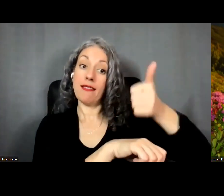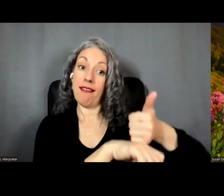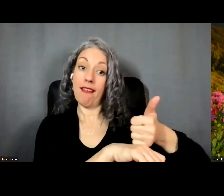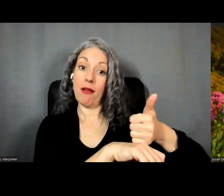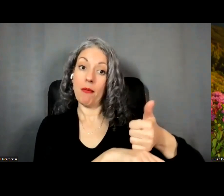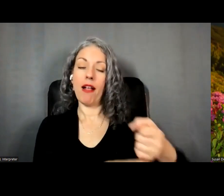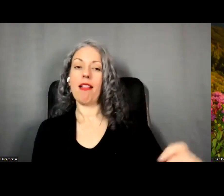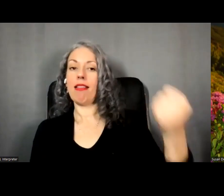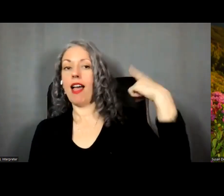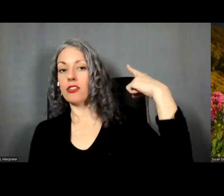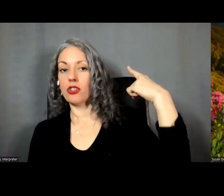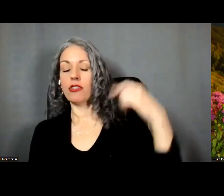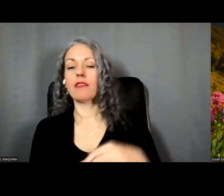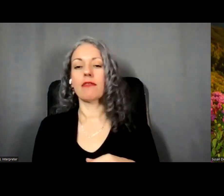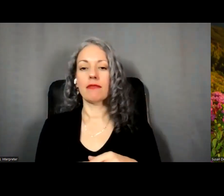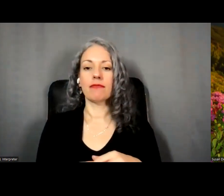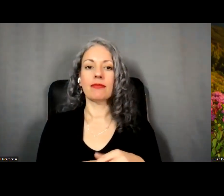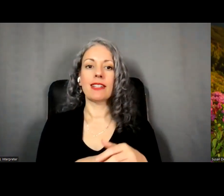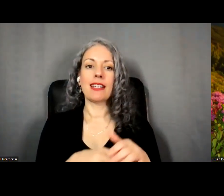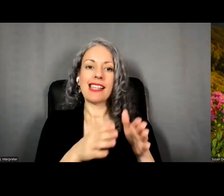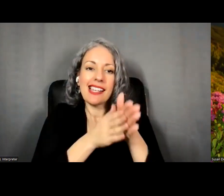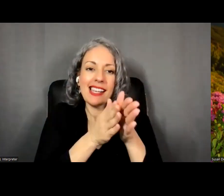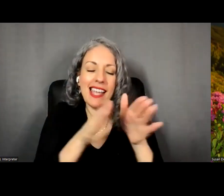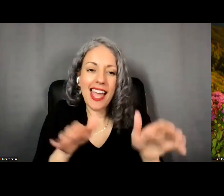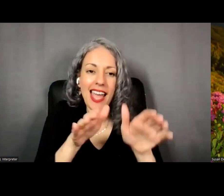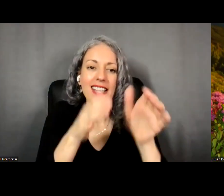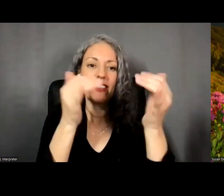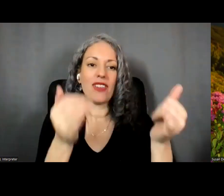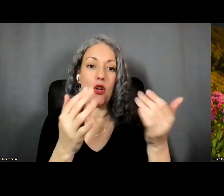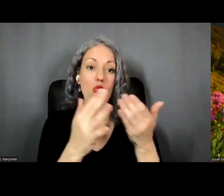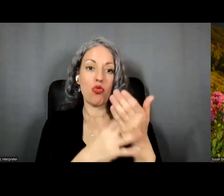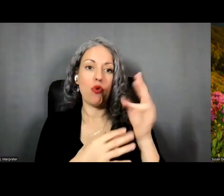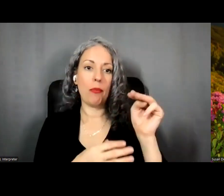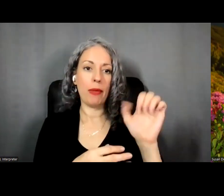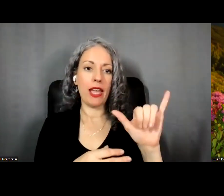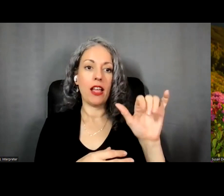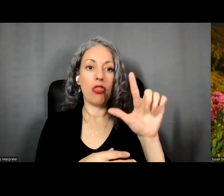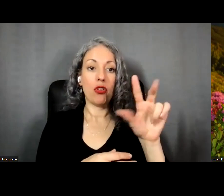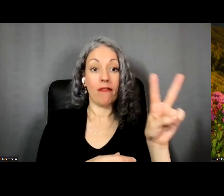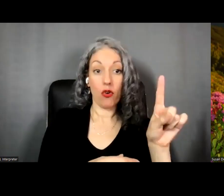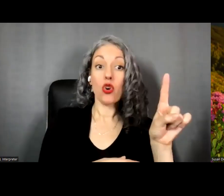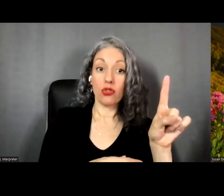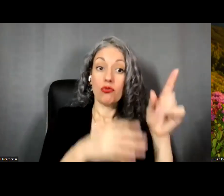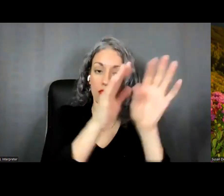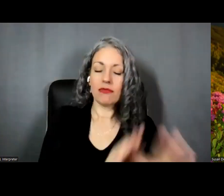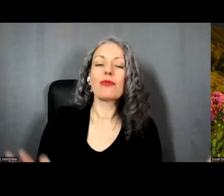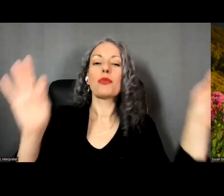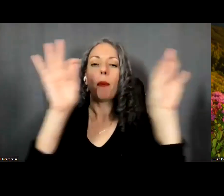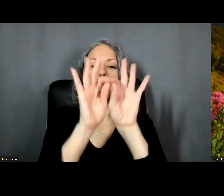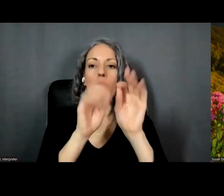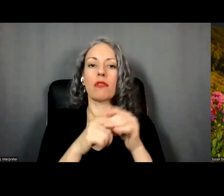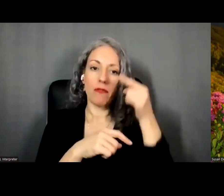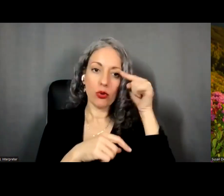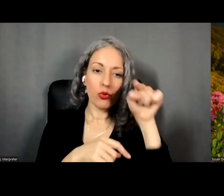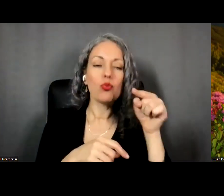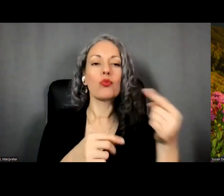last year and is active right now through May 31st. So it's very timely for you to tune